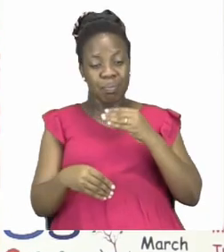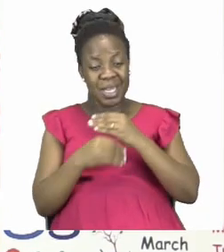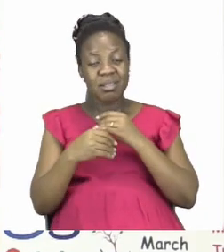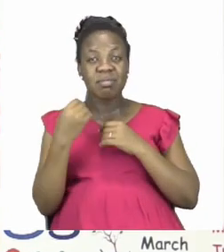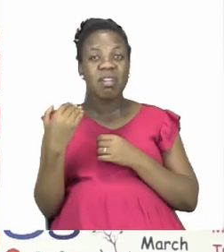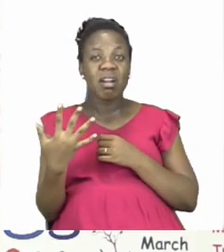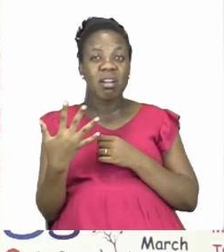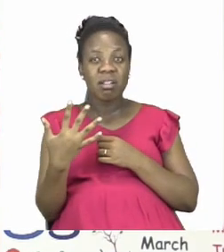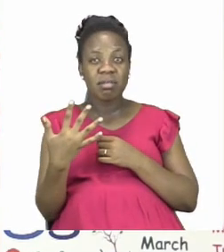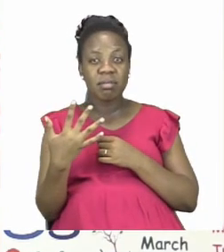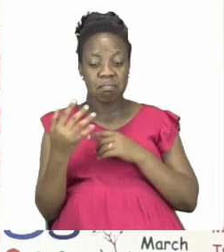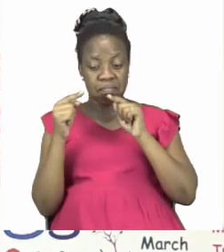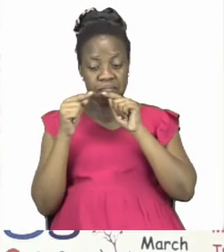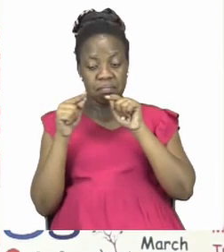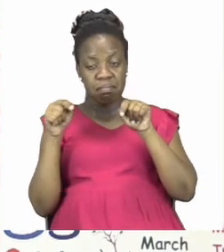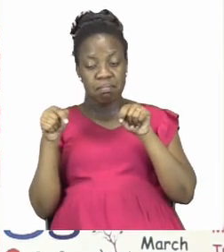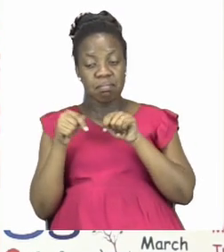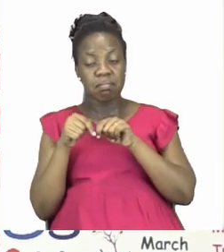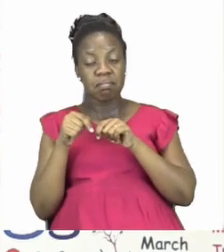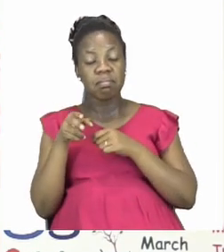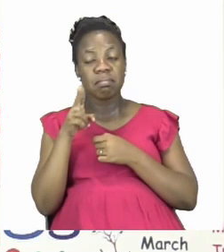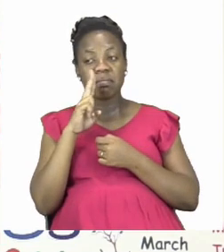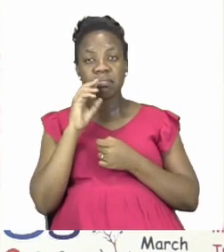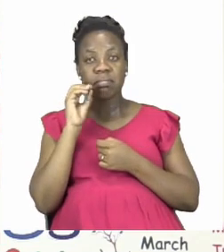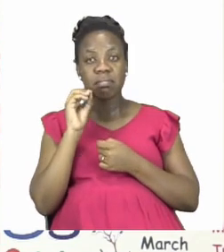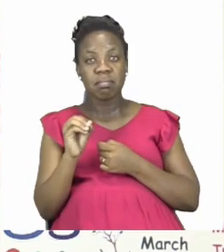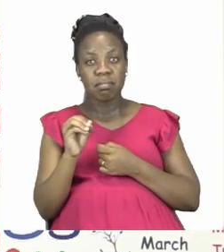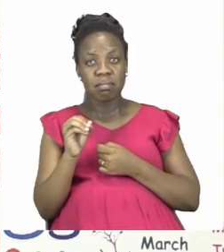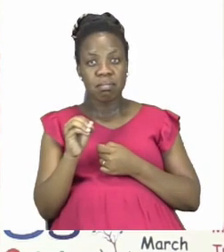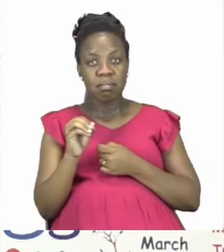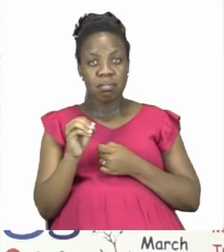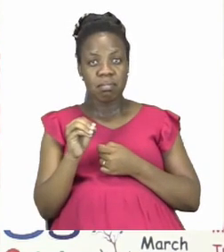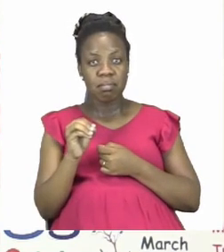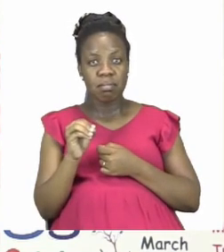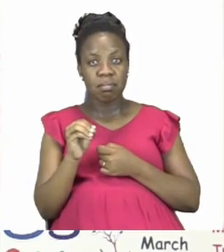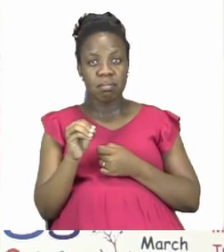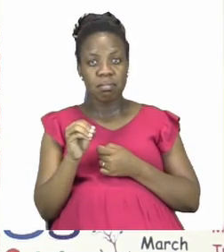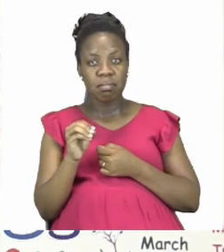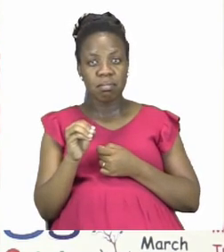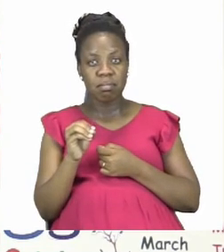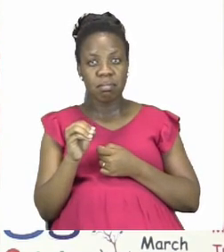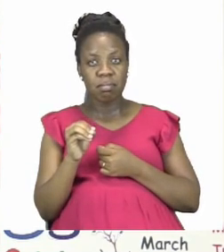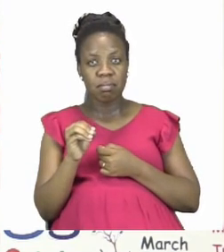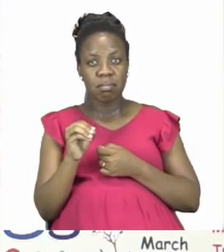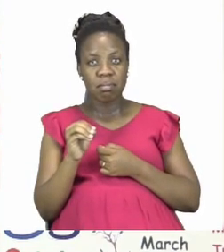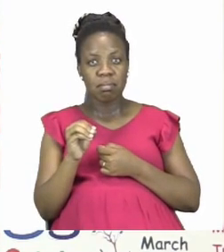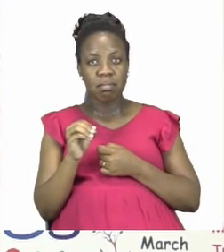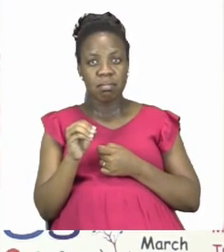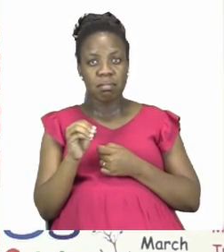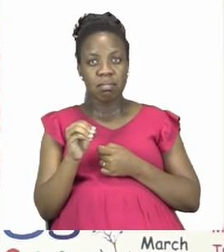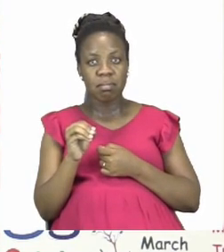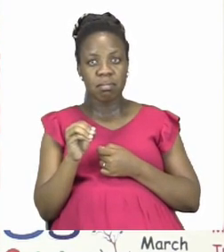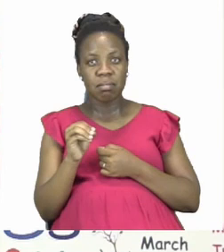plus 5. Now everyone, we need to get this answer and then we have to plus